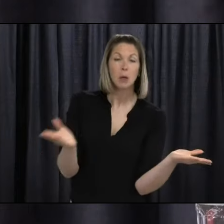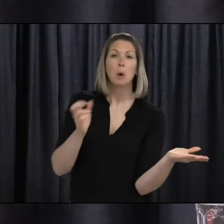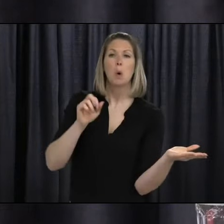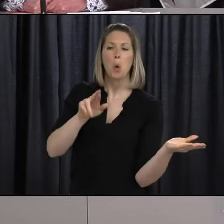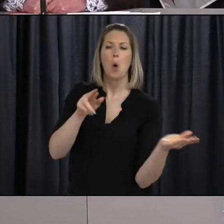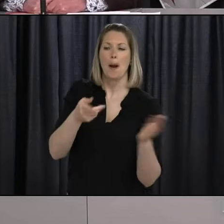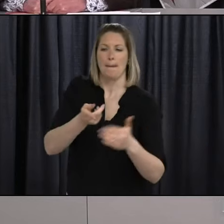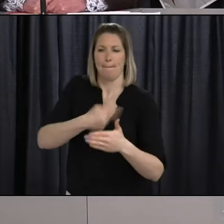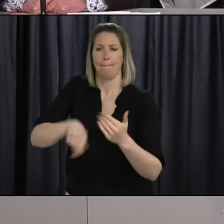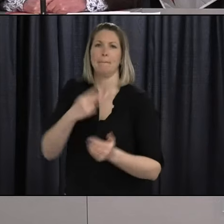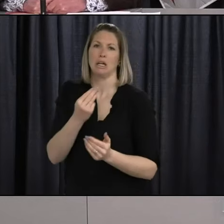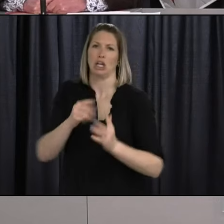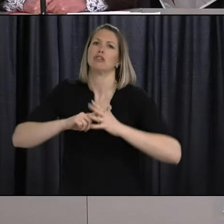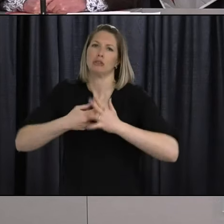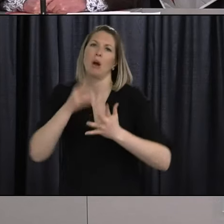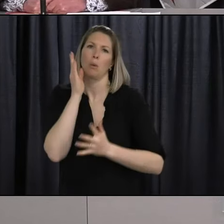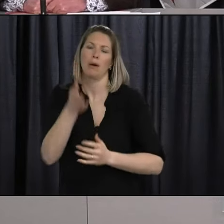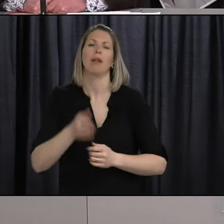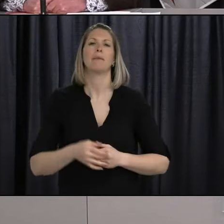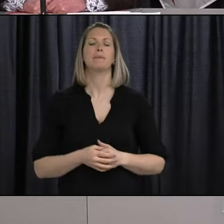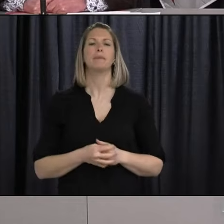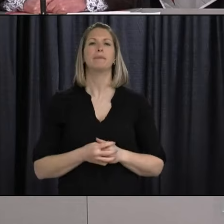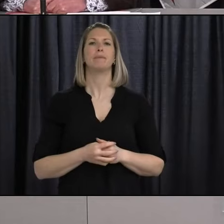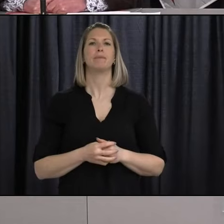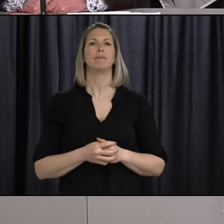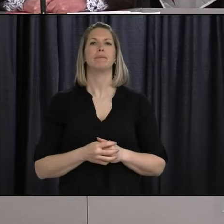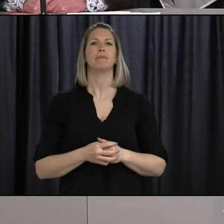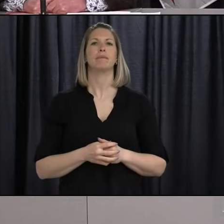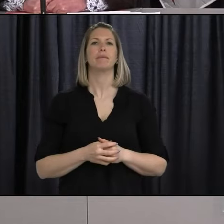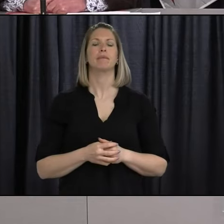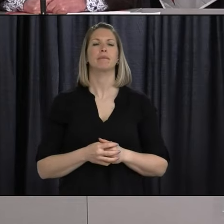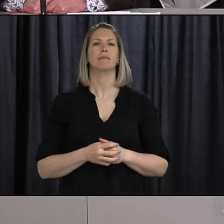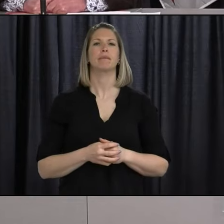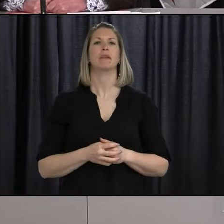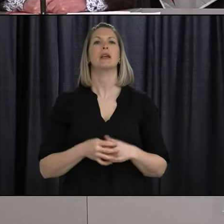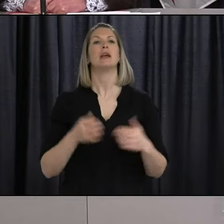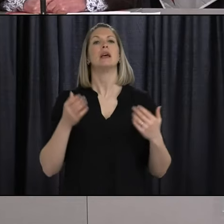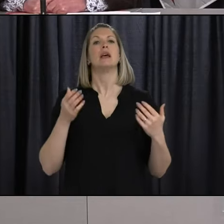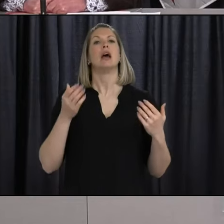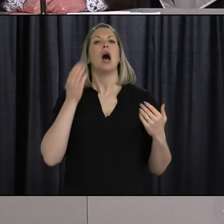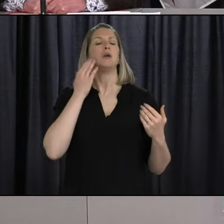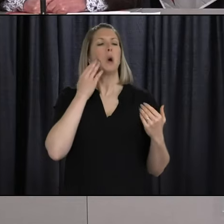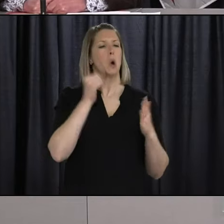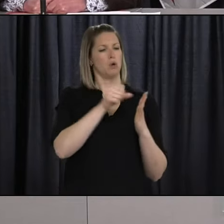And we know that procedures were reduced to maintain hospital capacity. You've said about